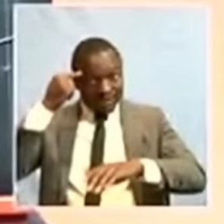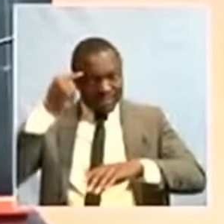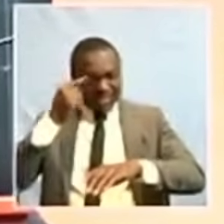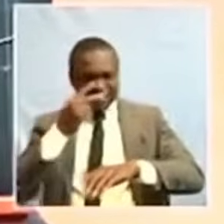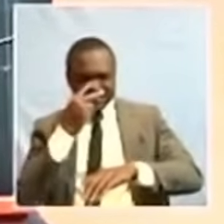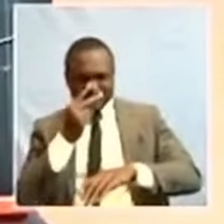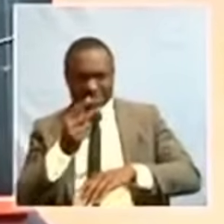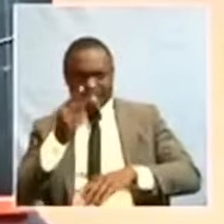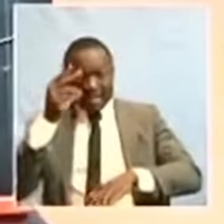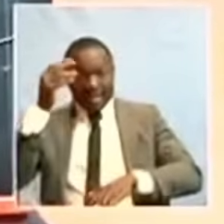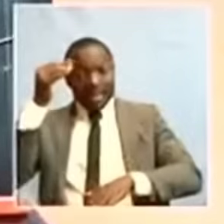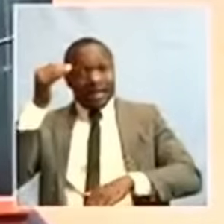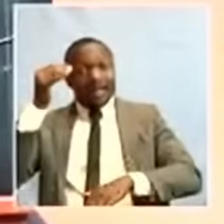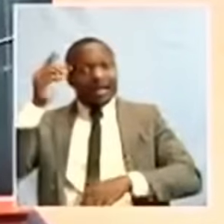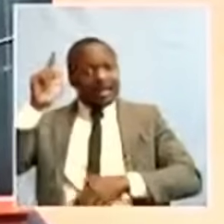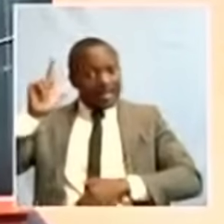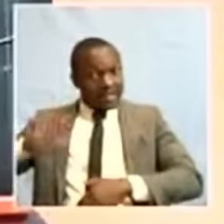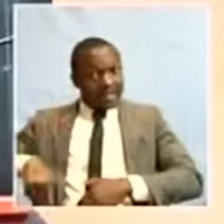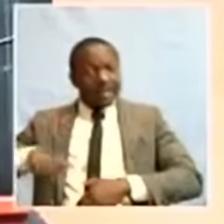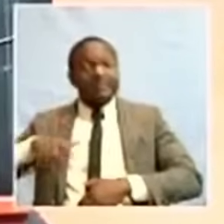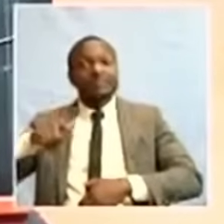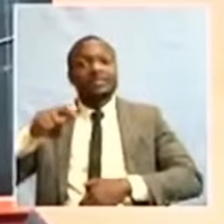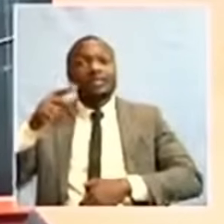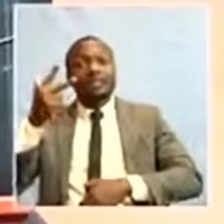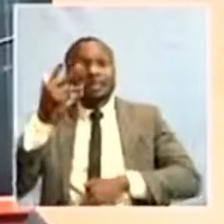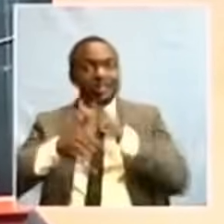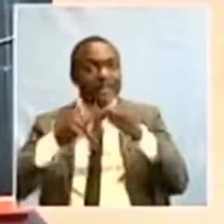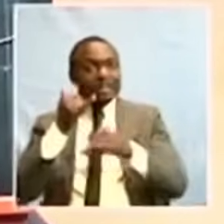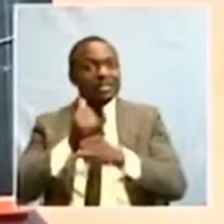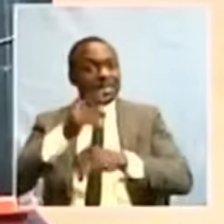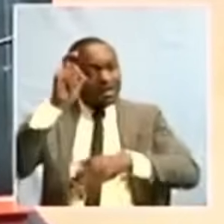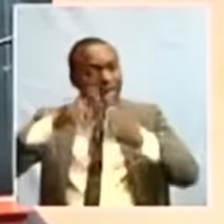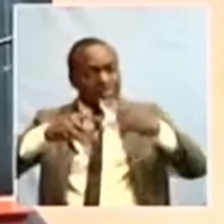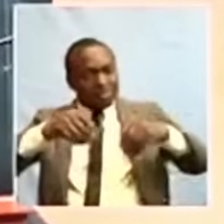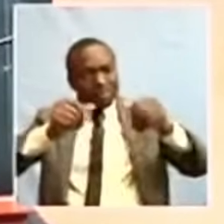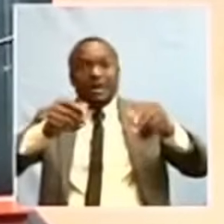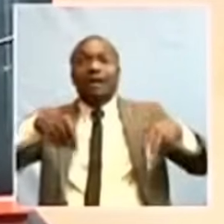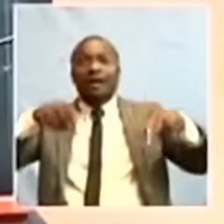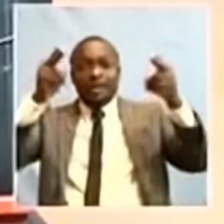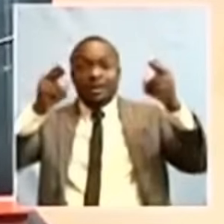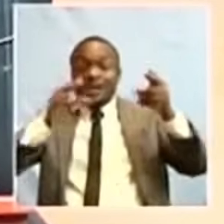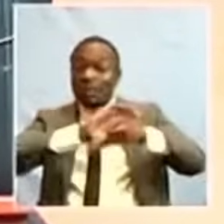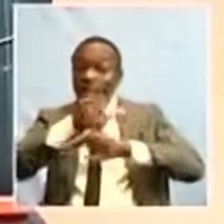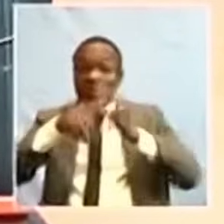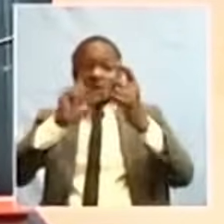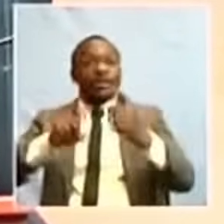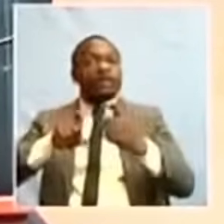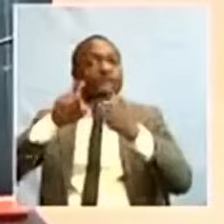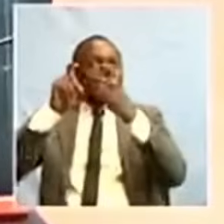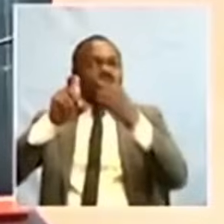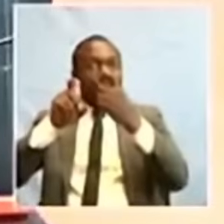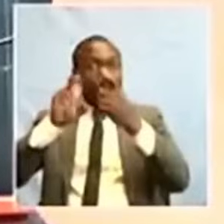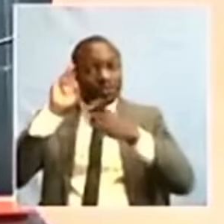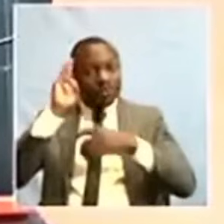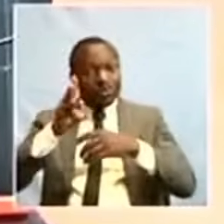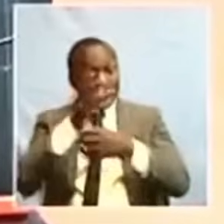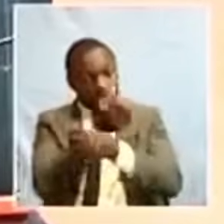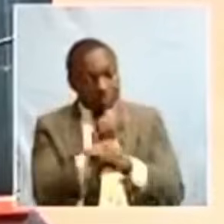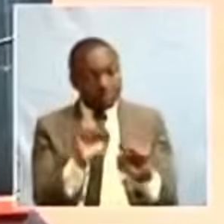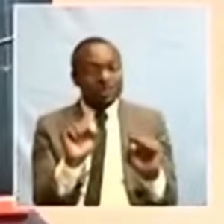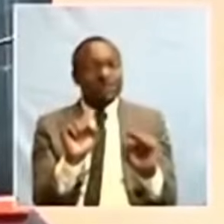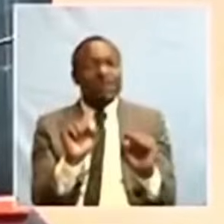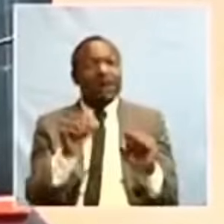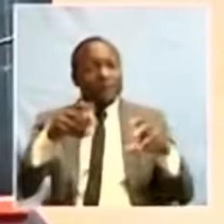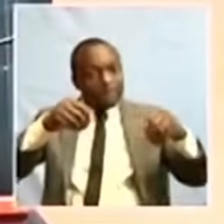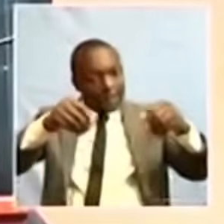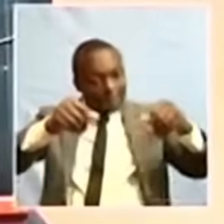years, the cost of mealie meal has been so elusive. Amongst all the big challenges you have had, which have been able to sort out,